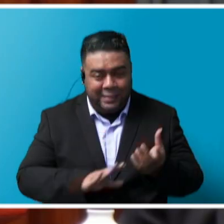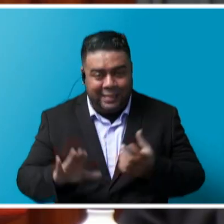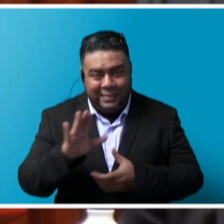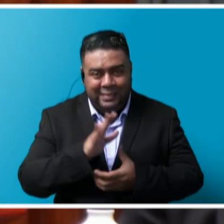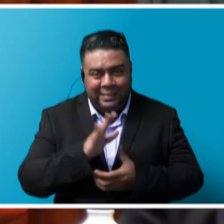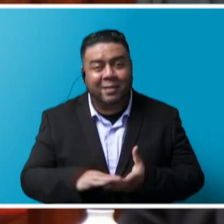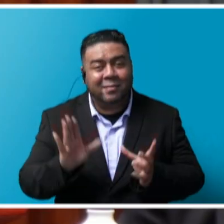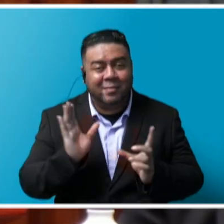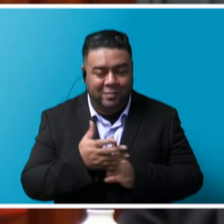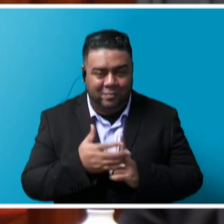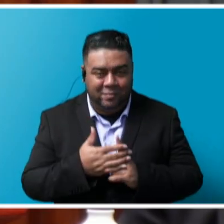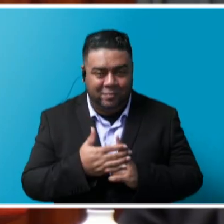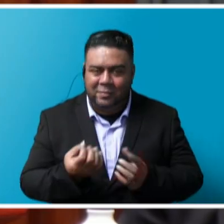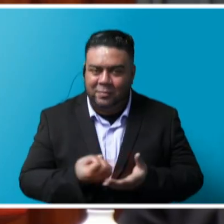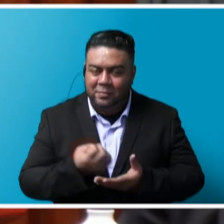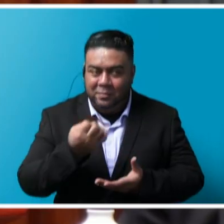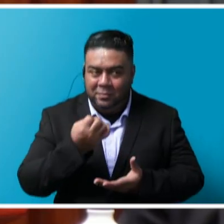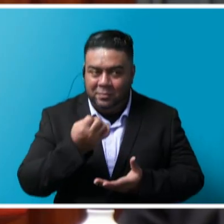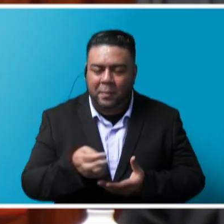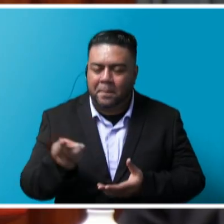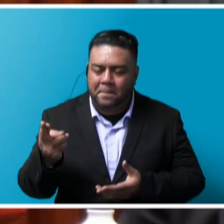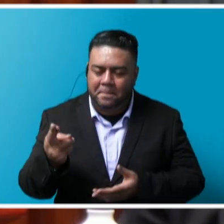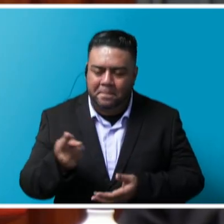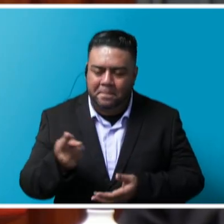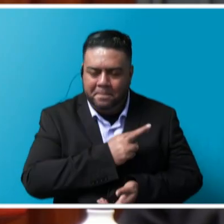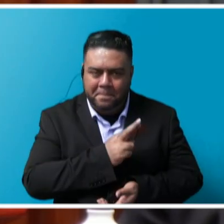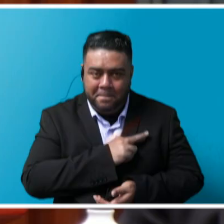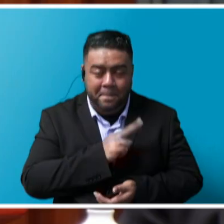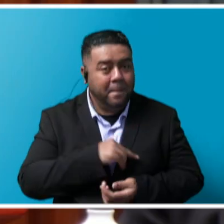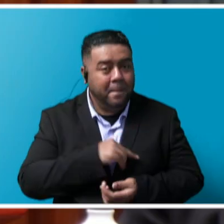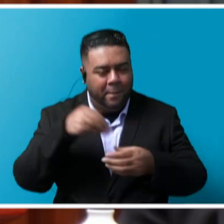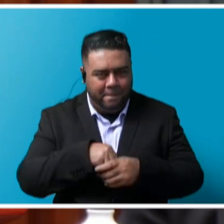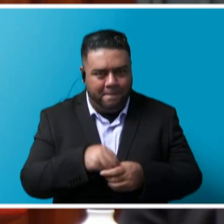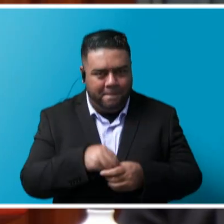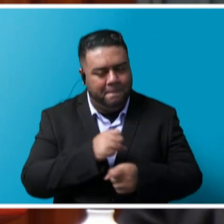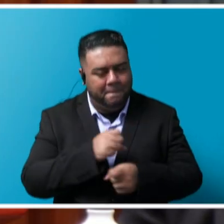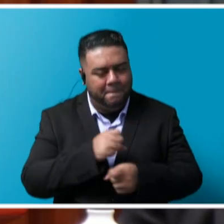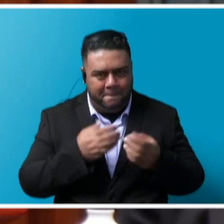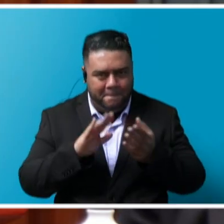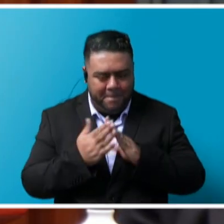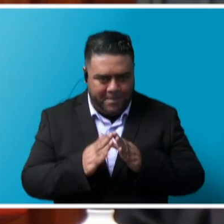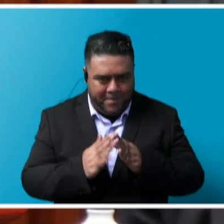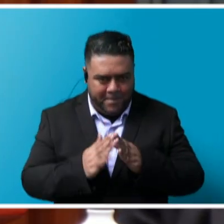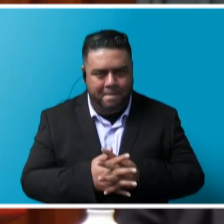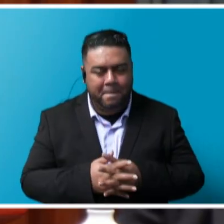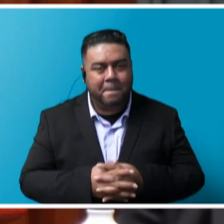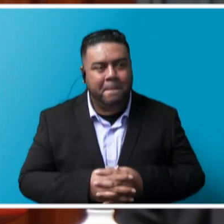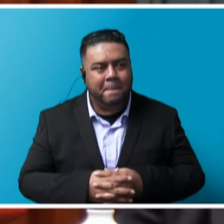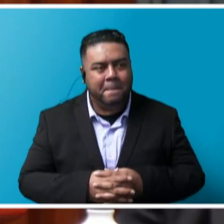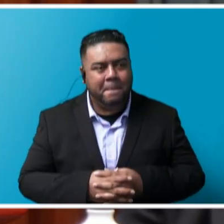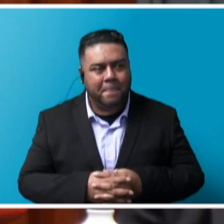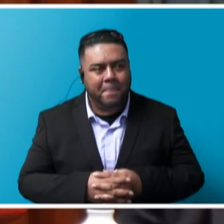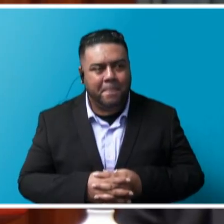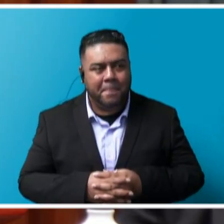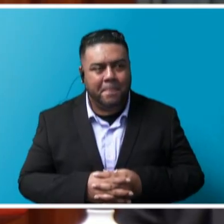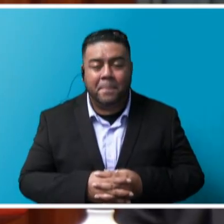of environmental responsibility within our communities. Mr. Speaker, sir,